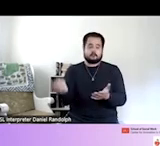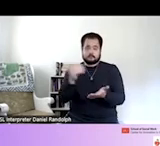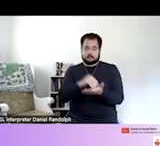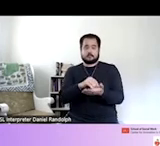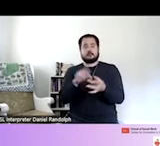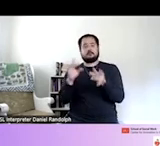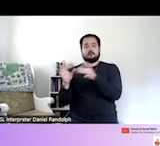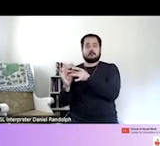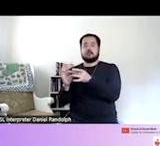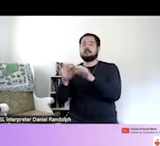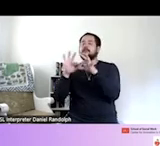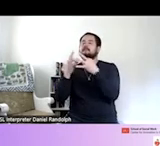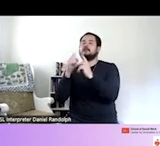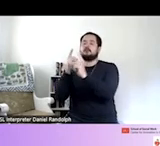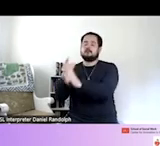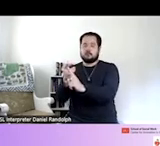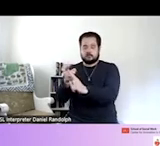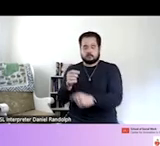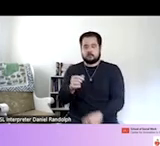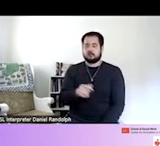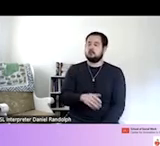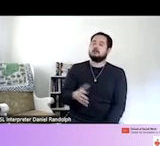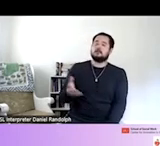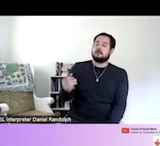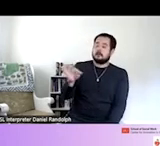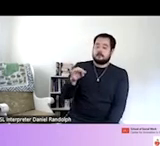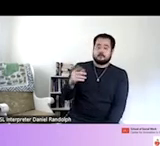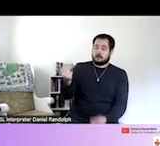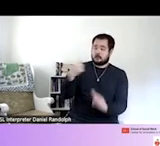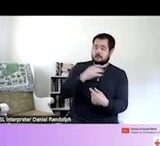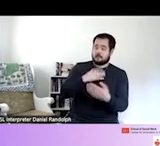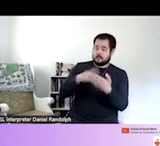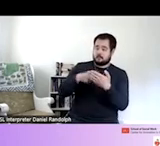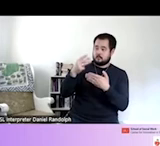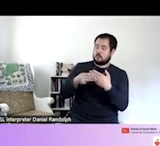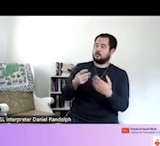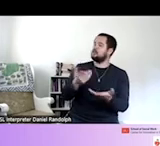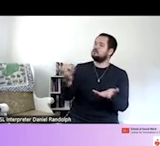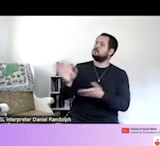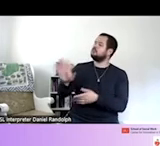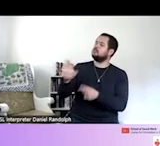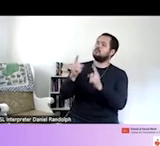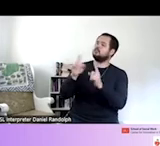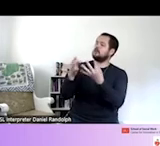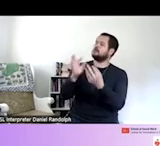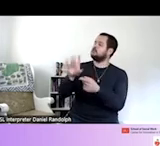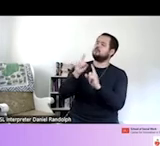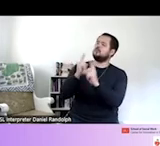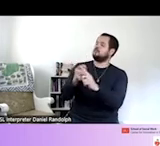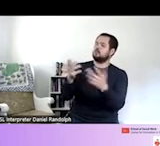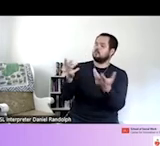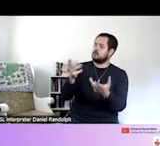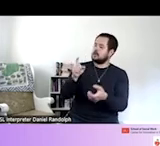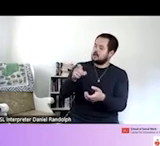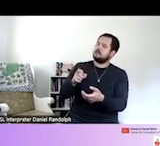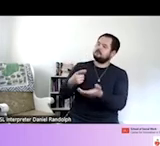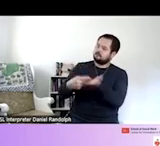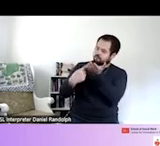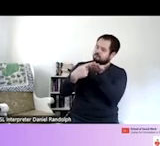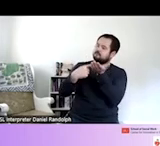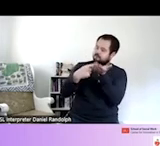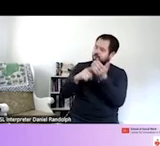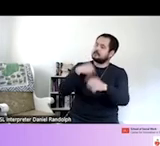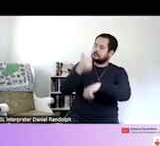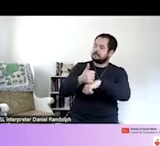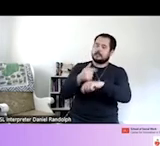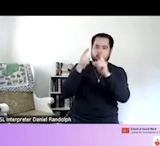families in my own practice is, what are your goals for Johnny? And let's talk about that. And it's a privilege to be a part of that goal setting and planning with you.